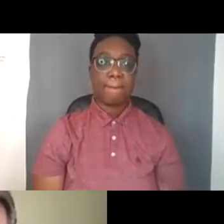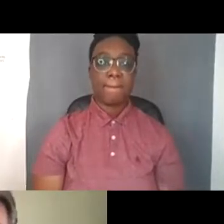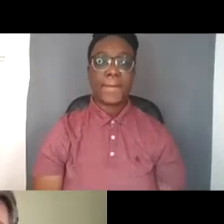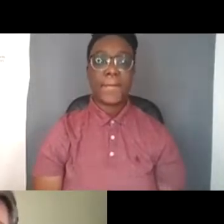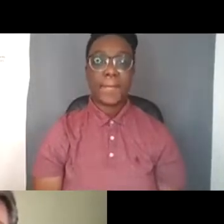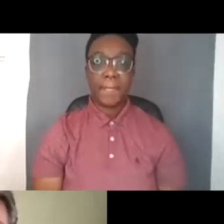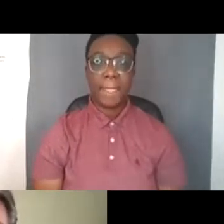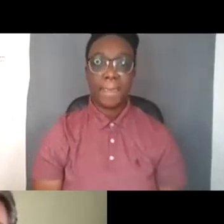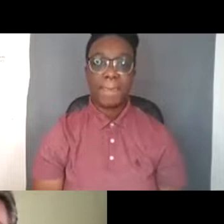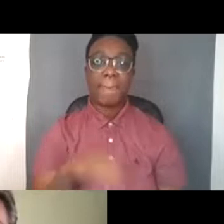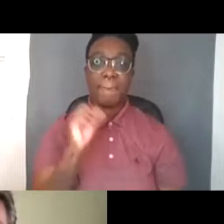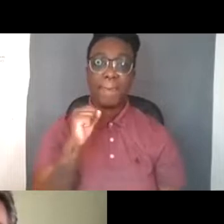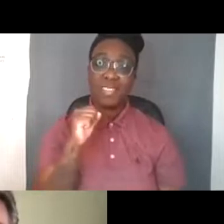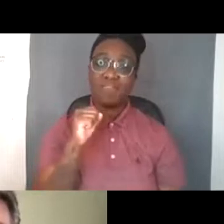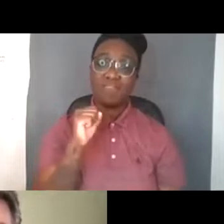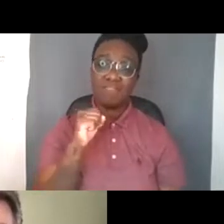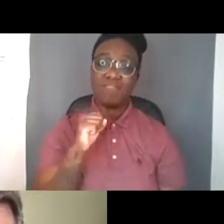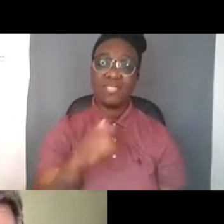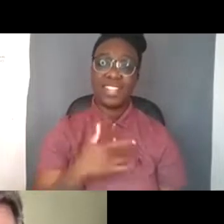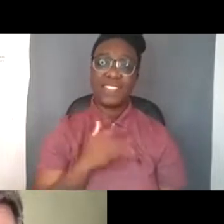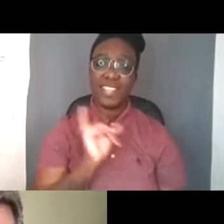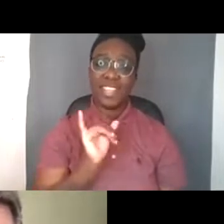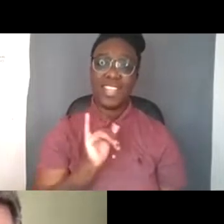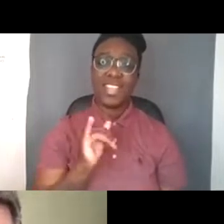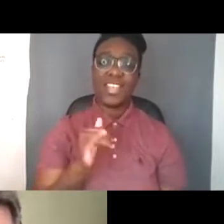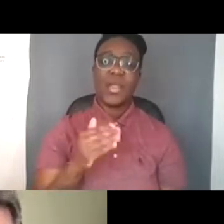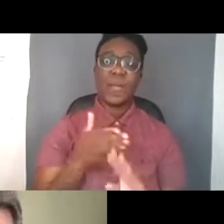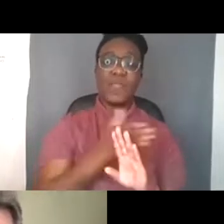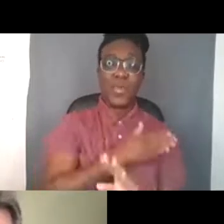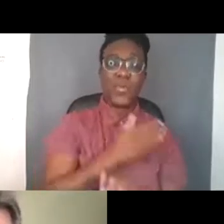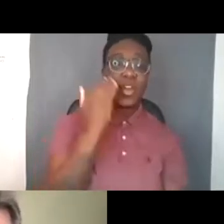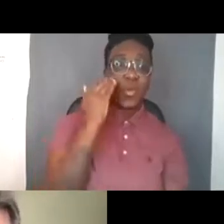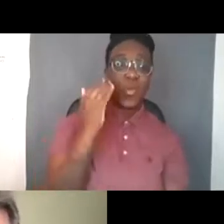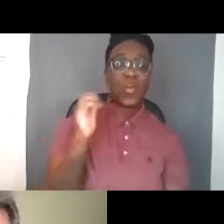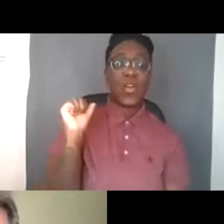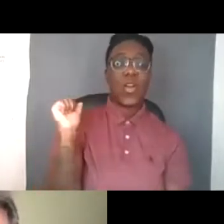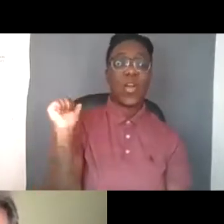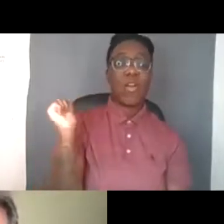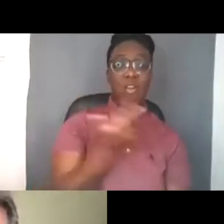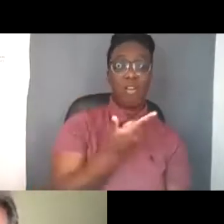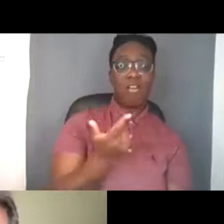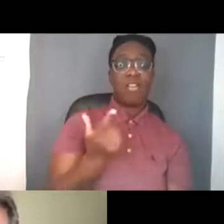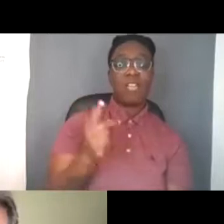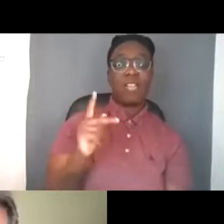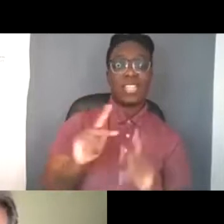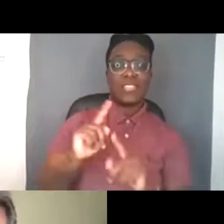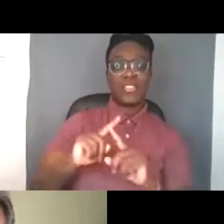Yeah. I feel like we used to know everybody because we had three networks, and now we